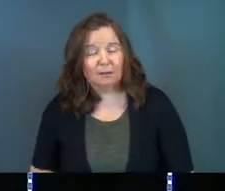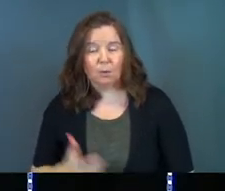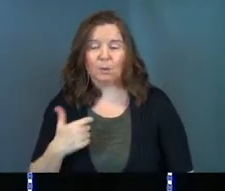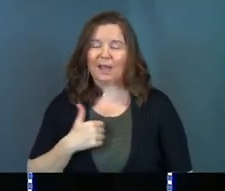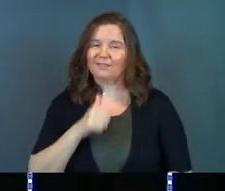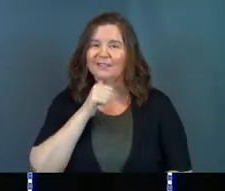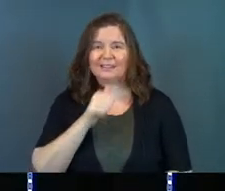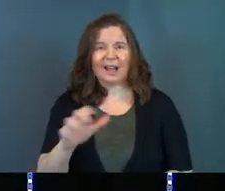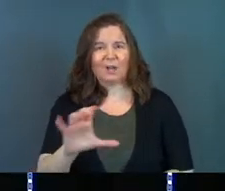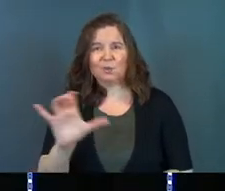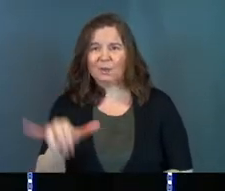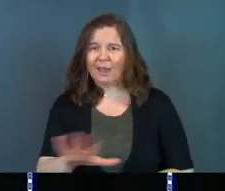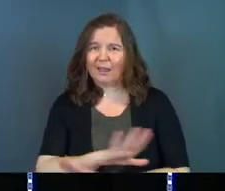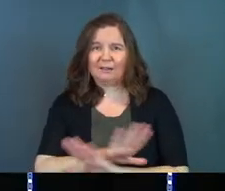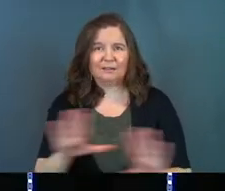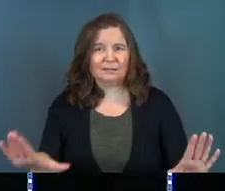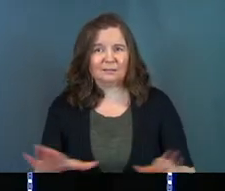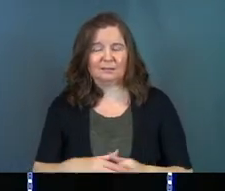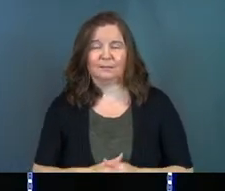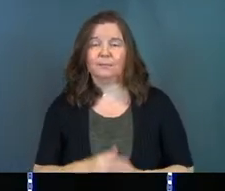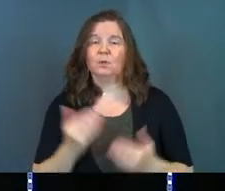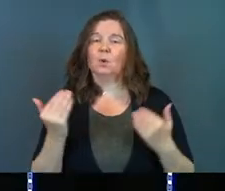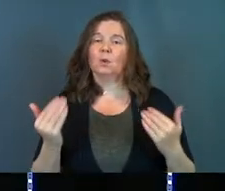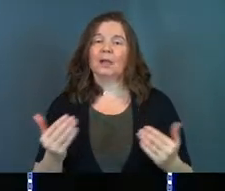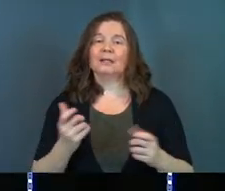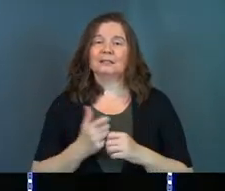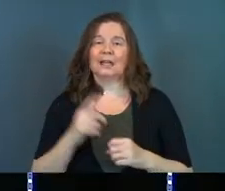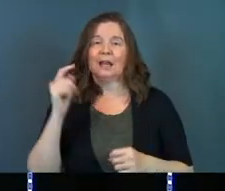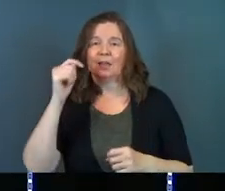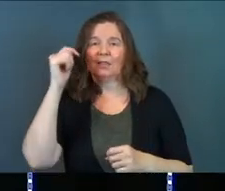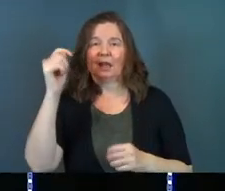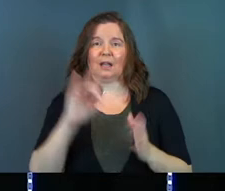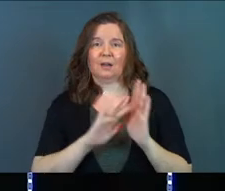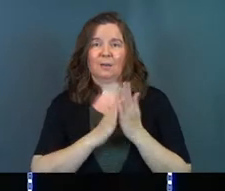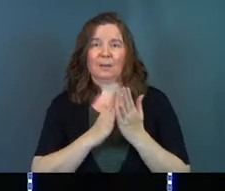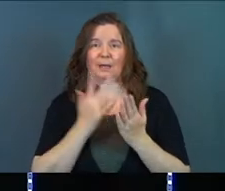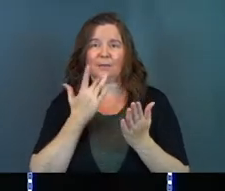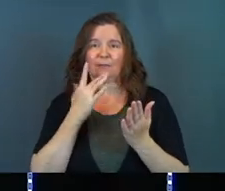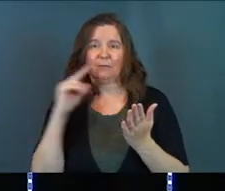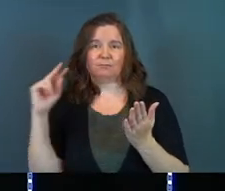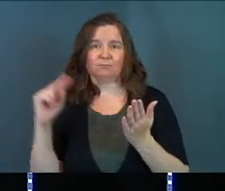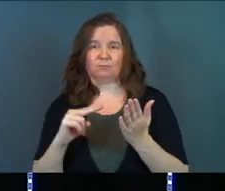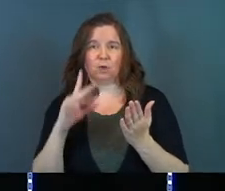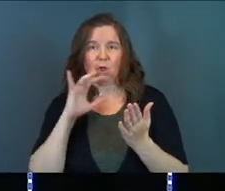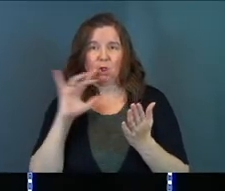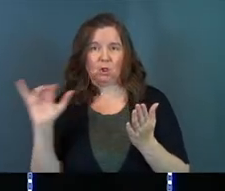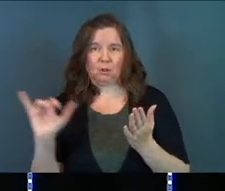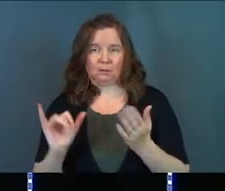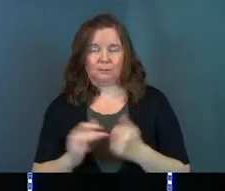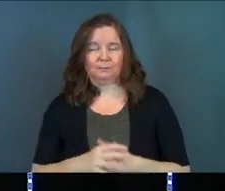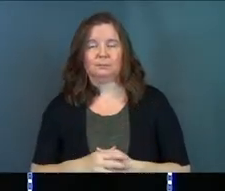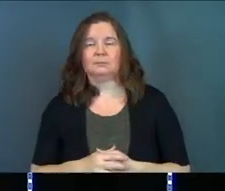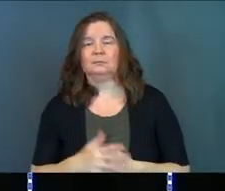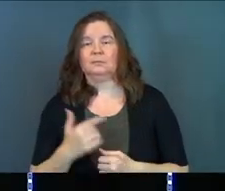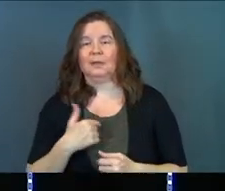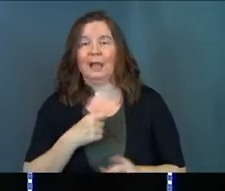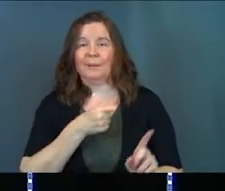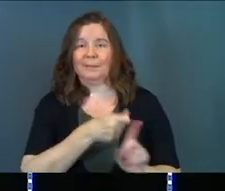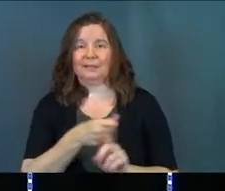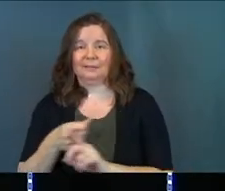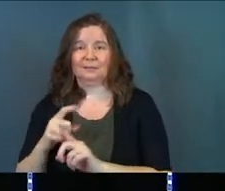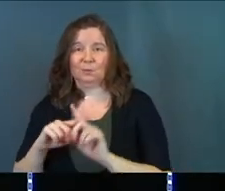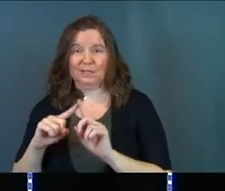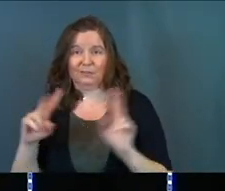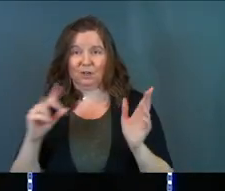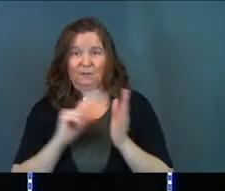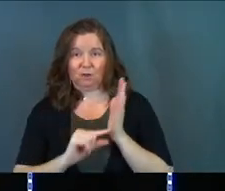We got to not do that. So let's get a theology of biblical favoritism for just a moment. I'm gonna hit you with a